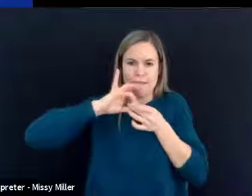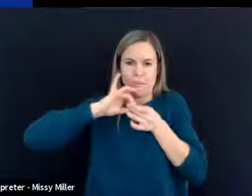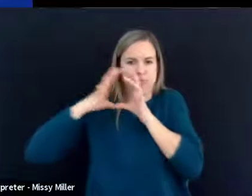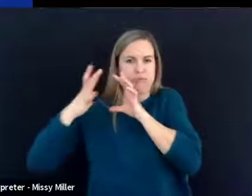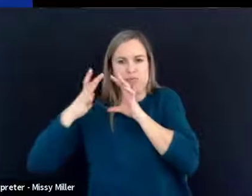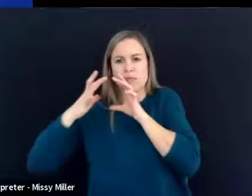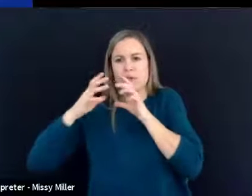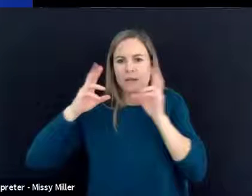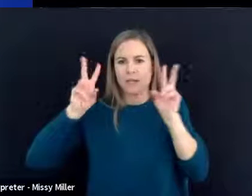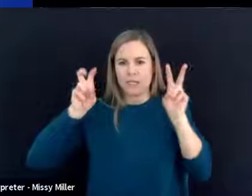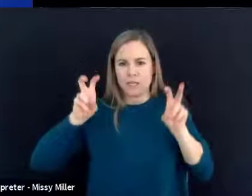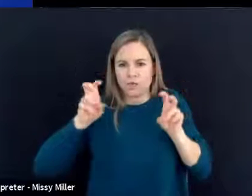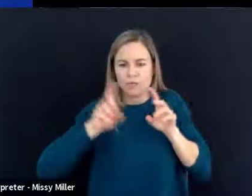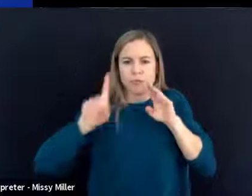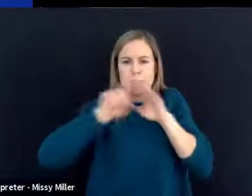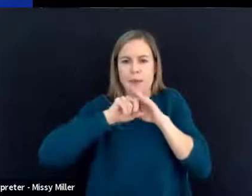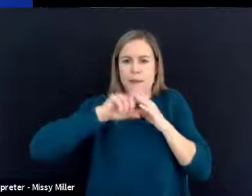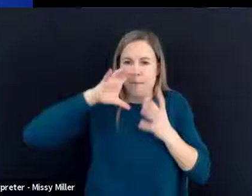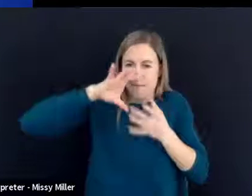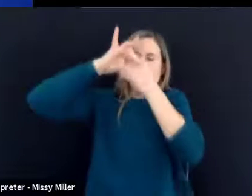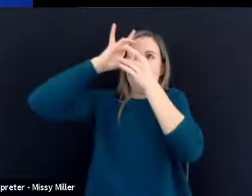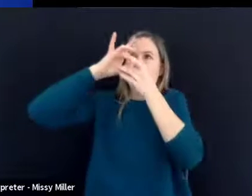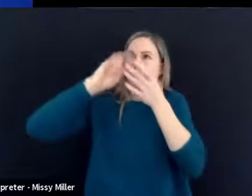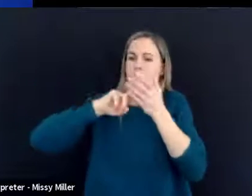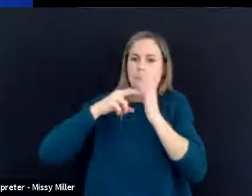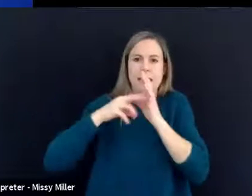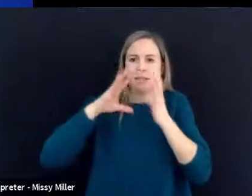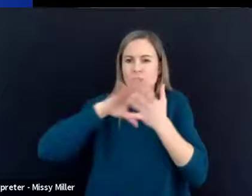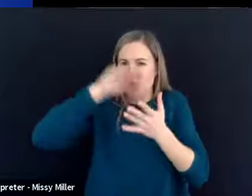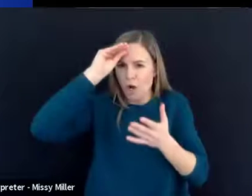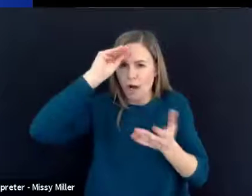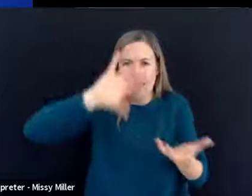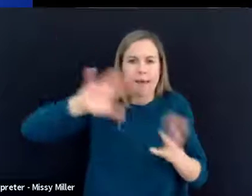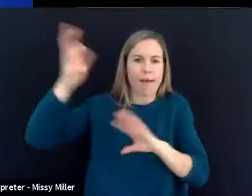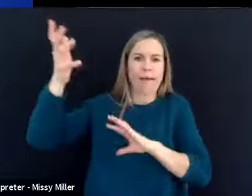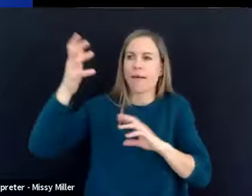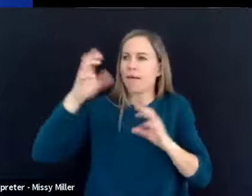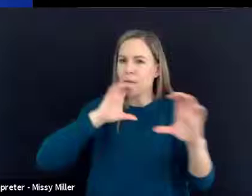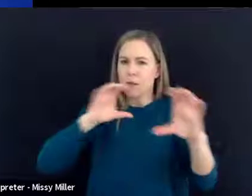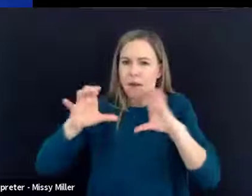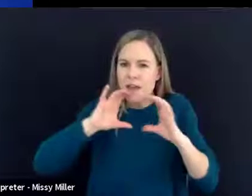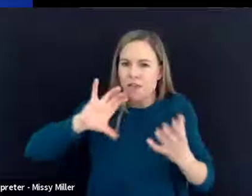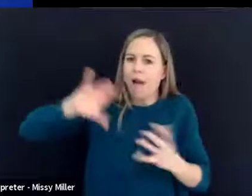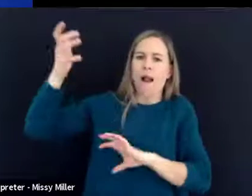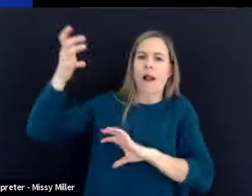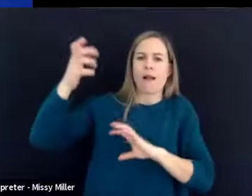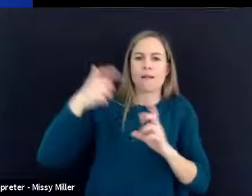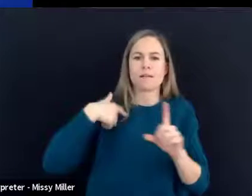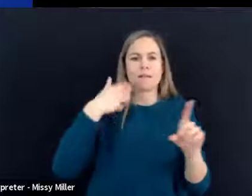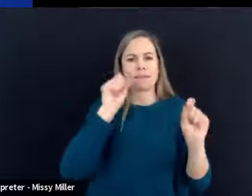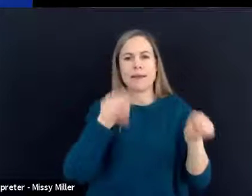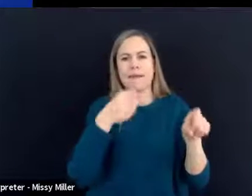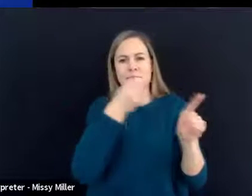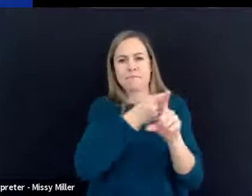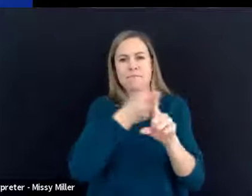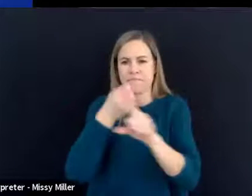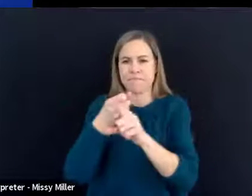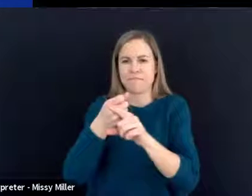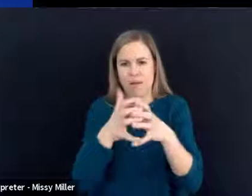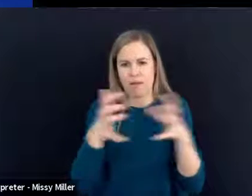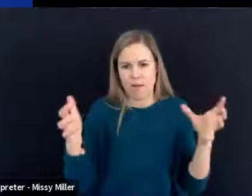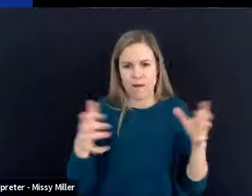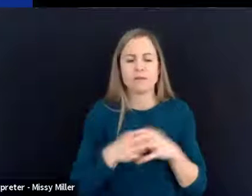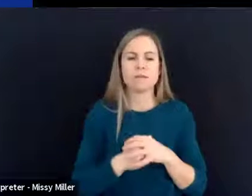development and learning and communication are pretty significant. So we have the numbers on